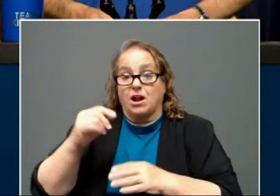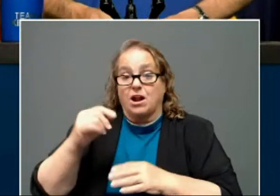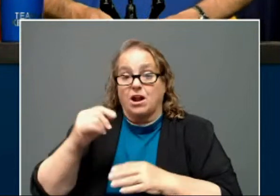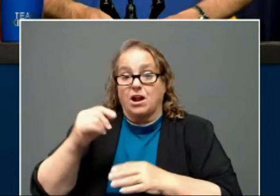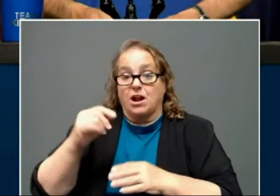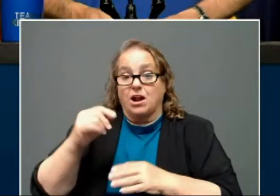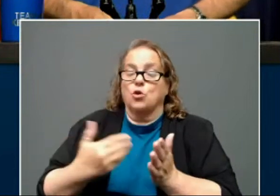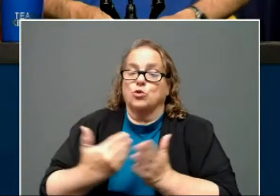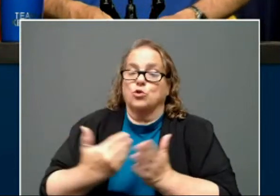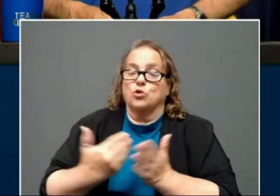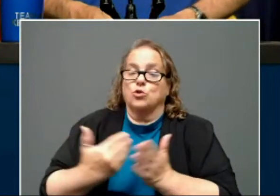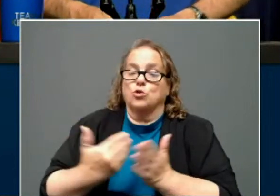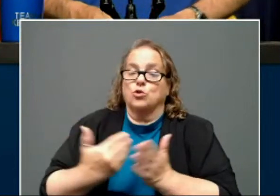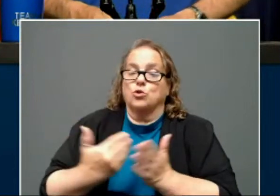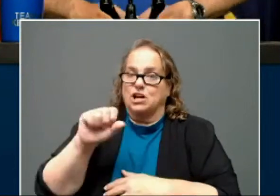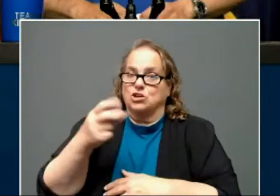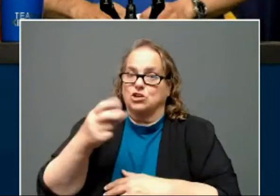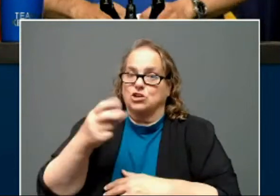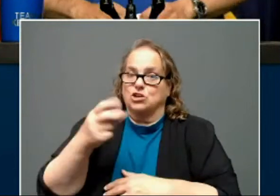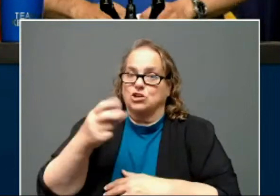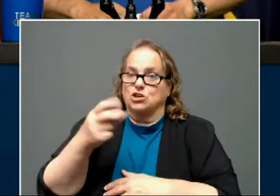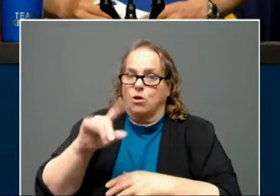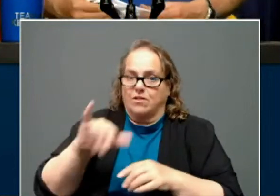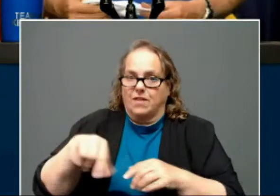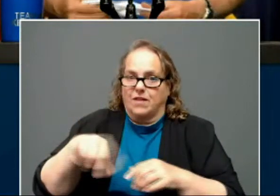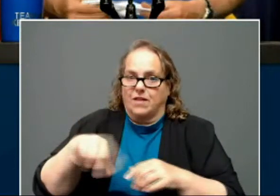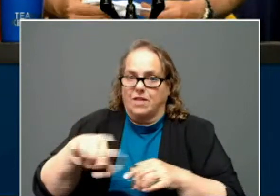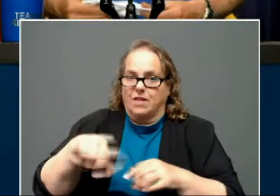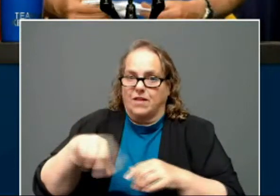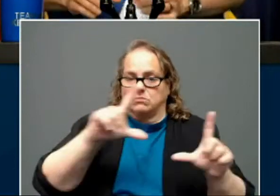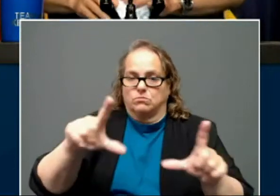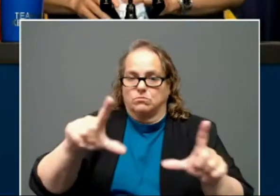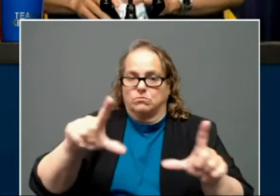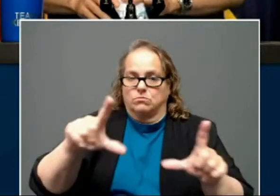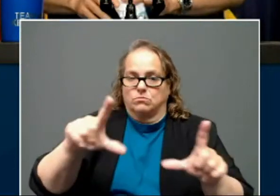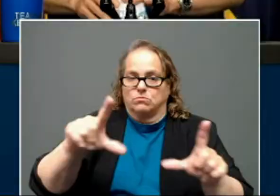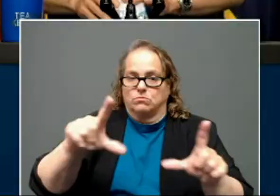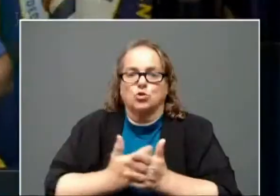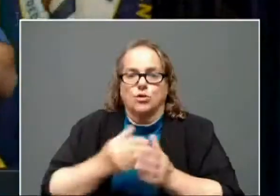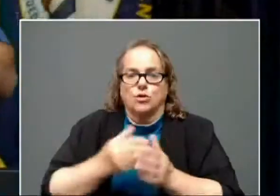that we're going to have up that provides a lot more information on vaccinations.